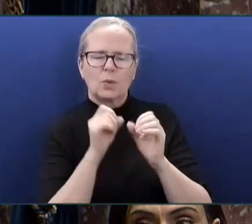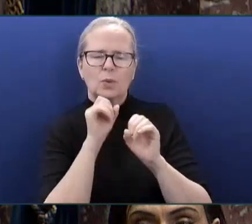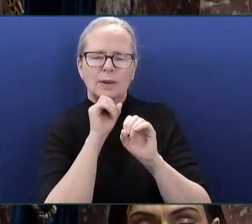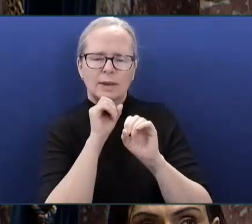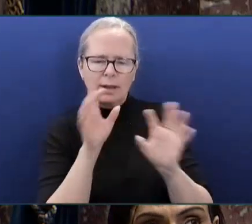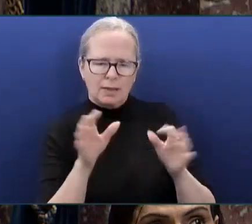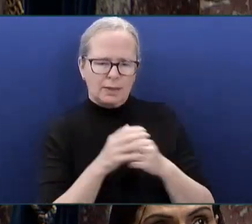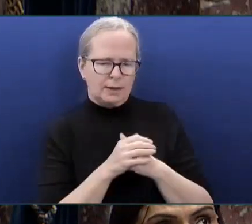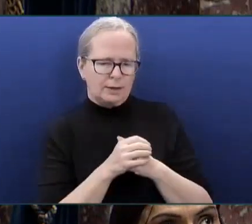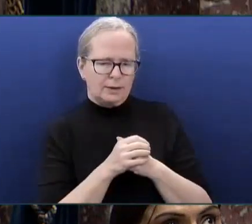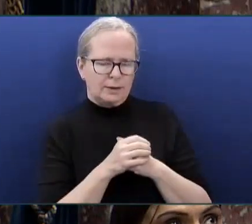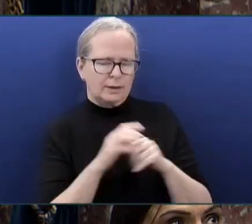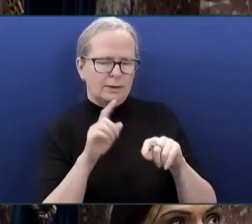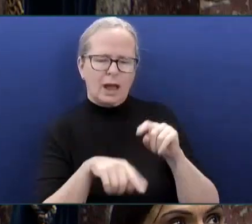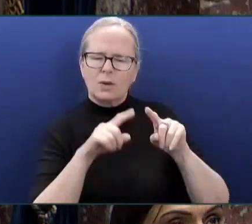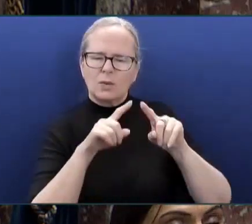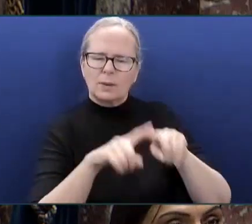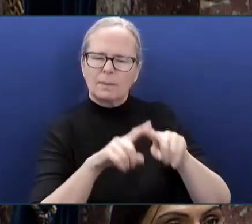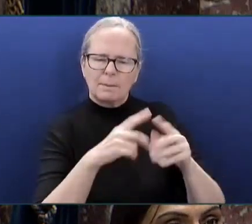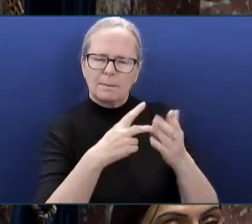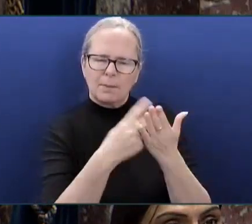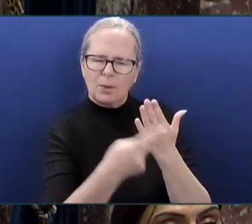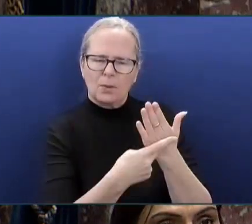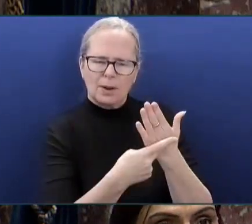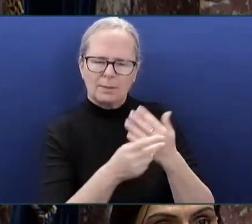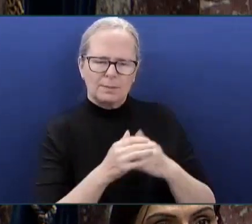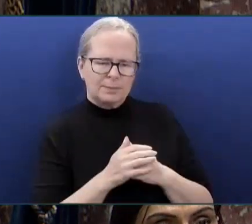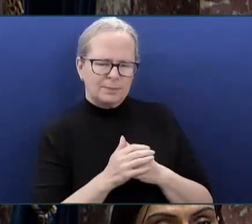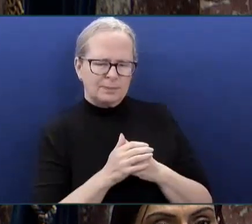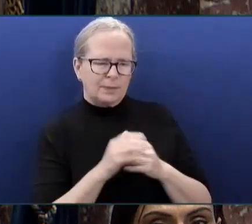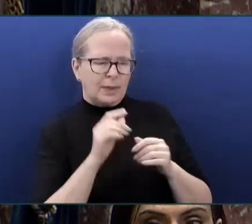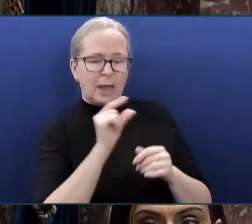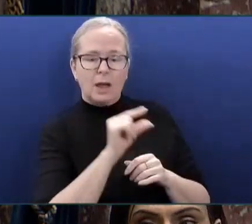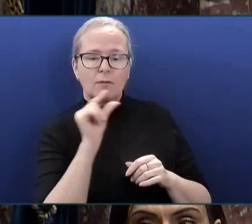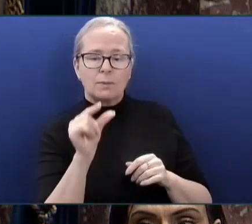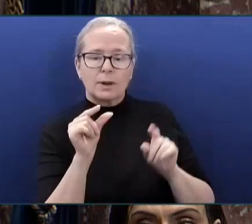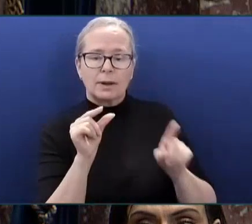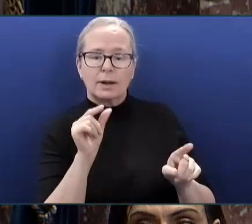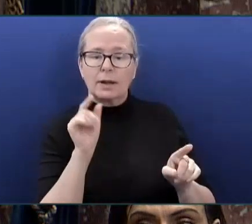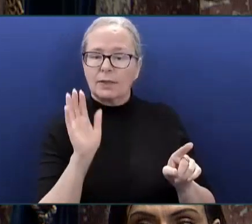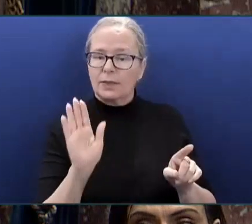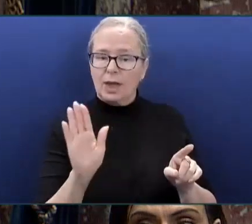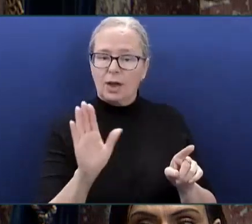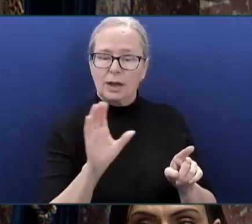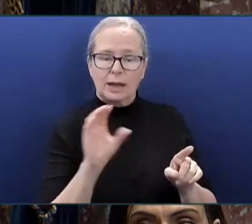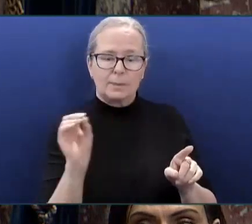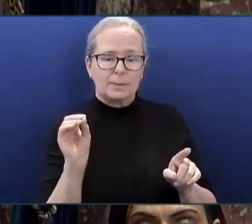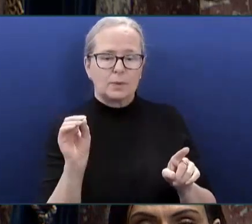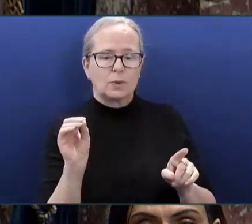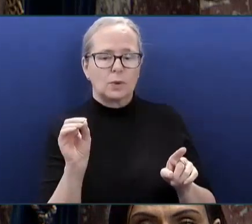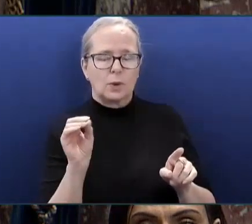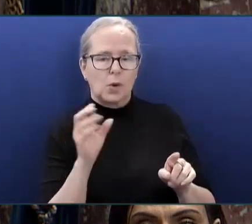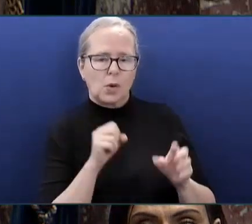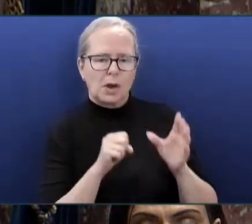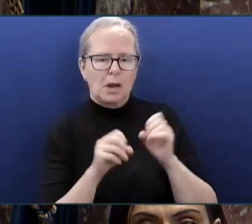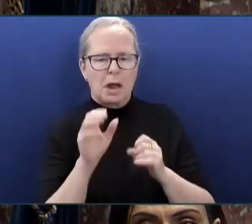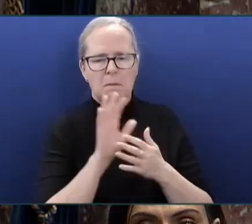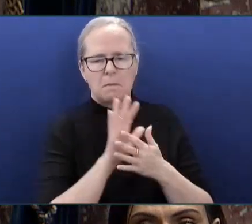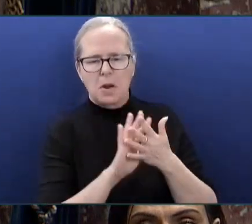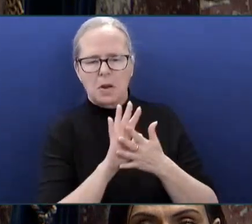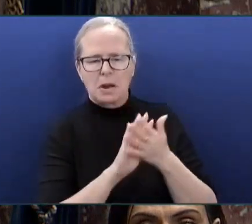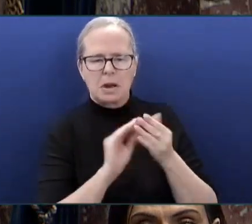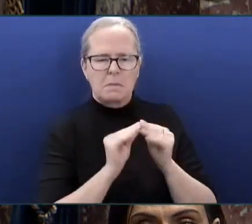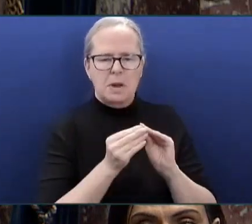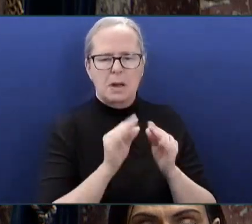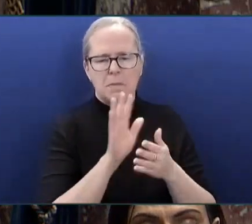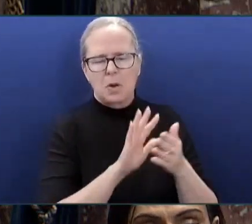and corporations are overcounting their actual emissions in millions of tons. Now, the BC NDP is ready